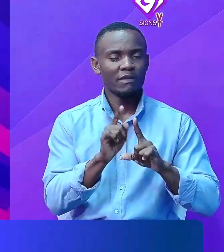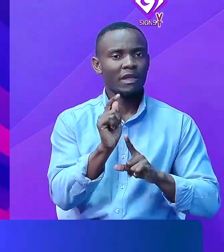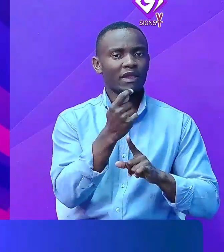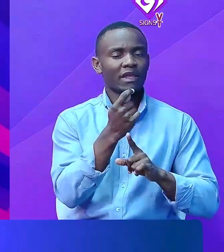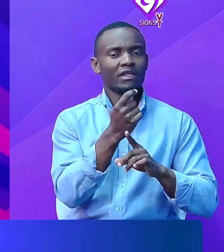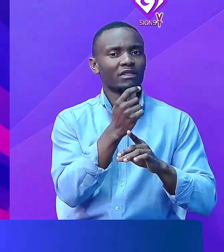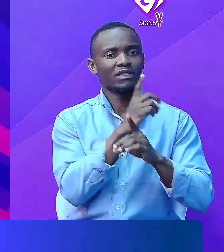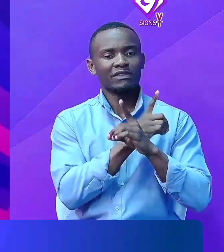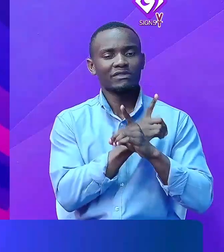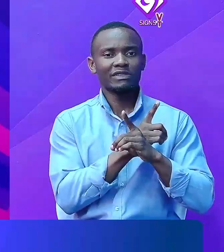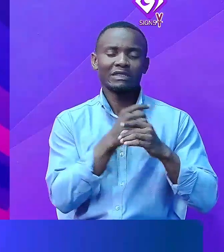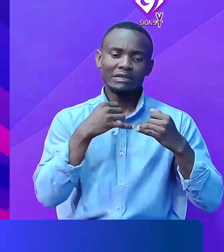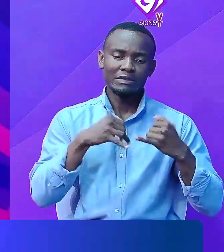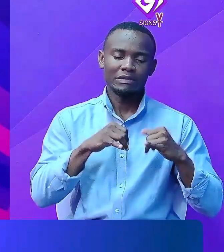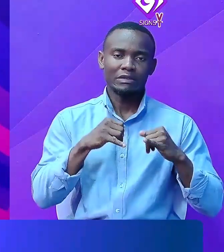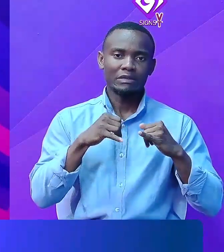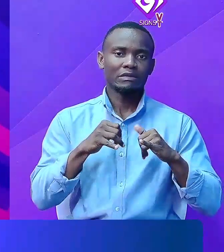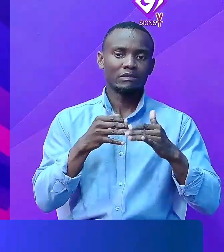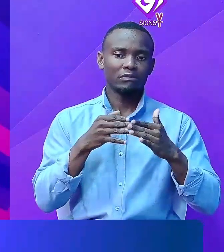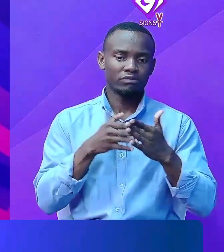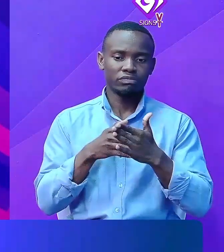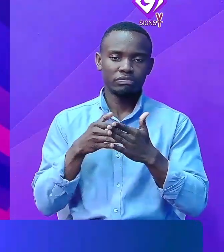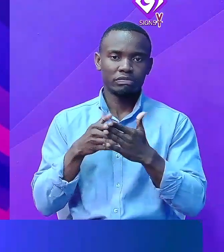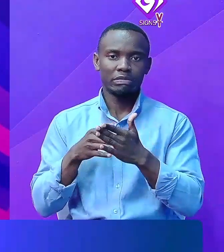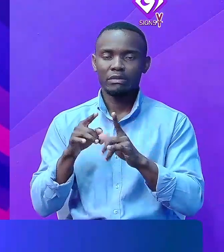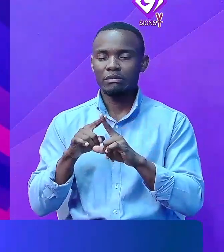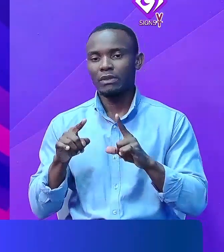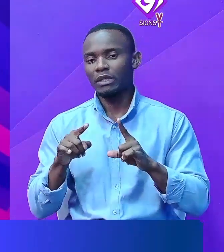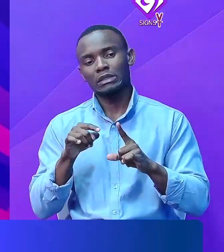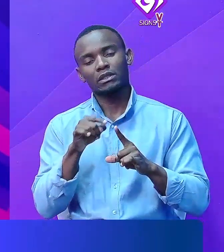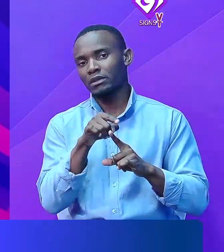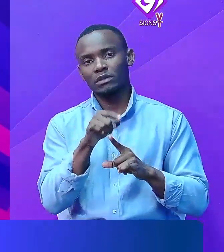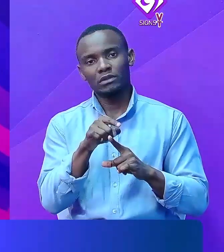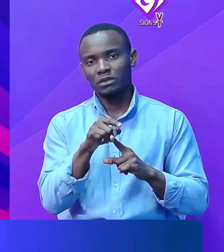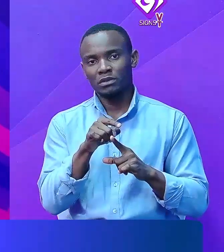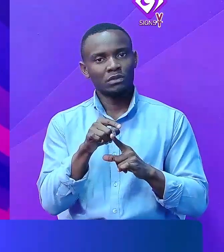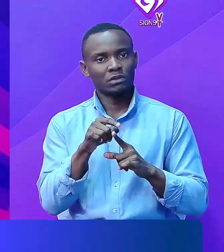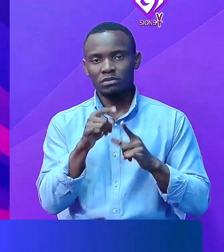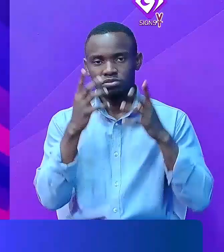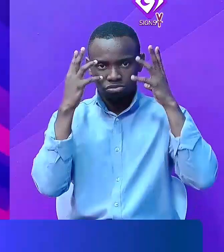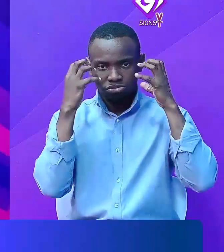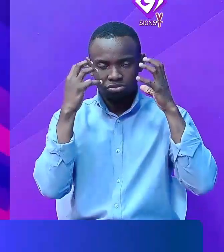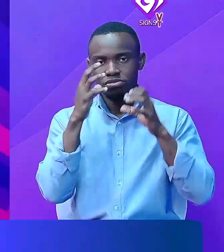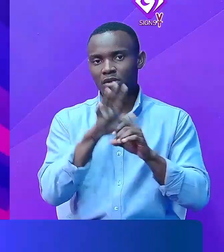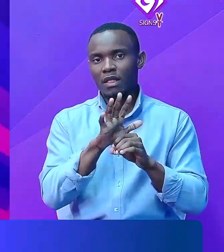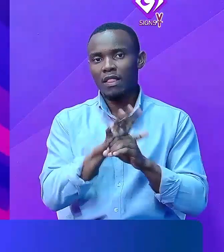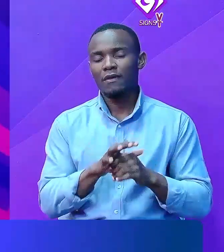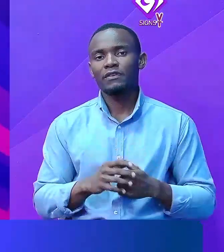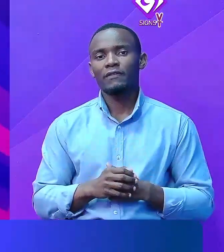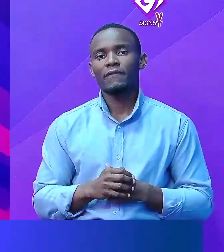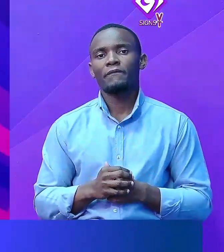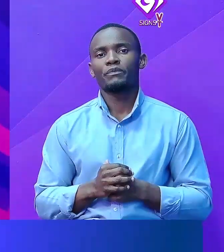to contain the Ivorians, but they were constantly under pressure. And away